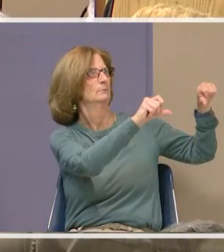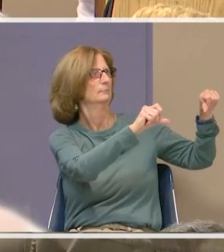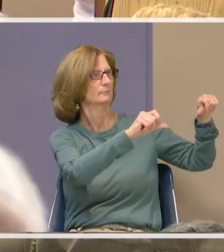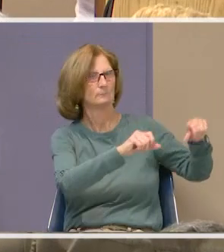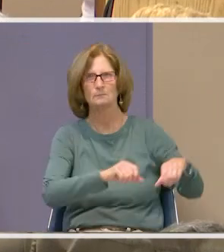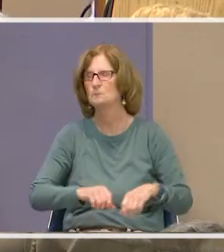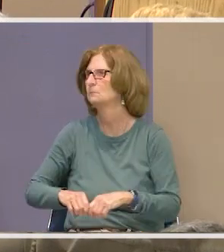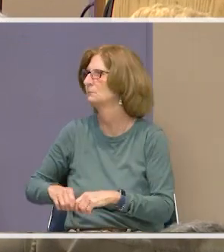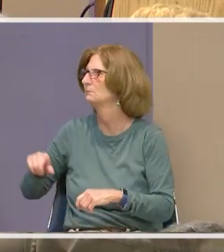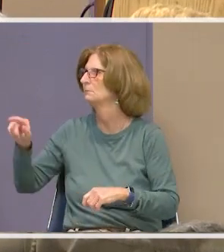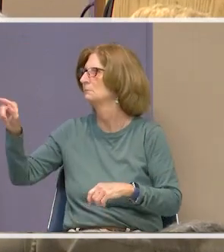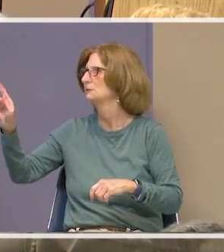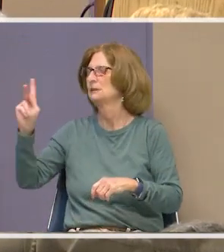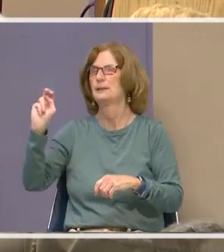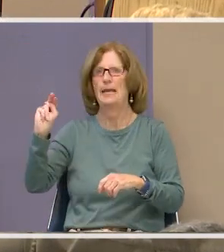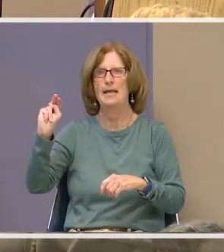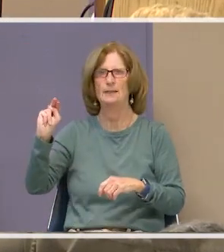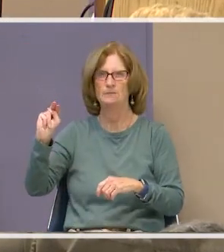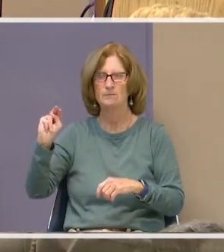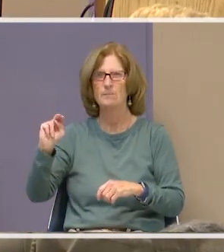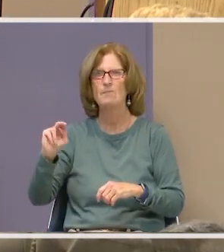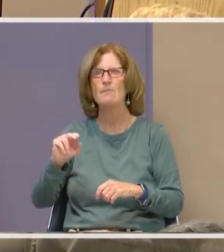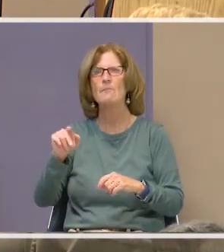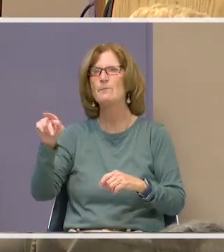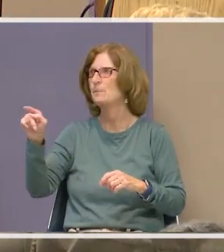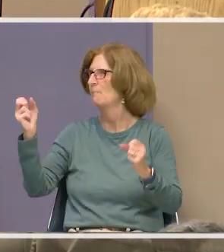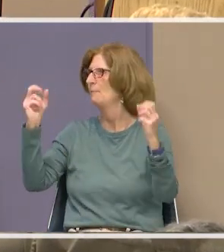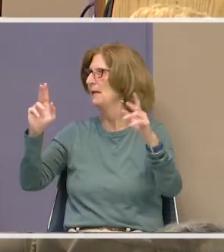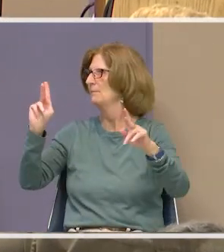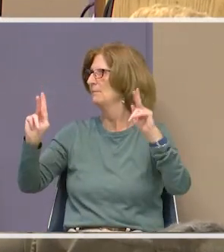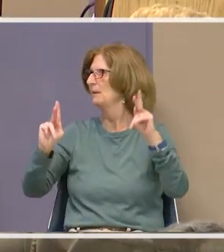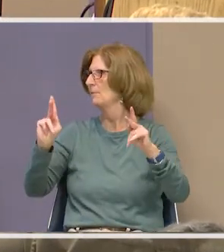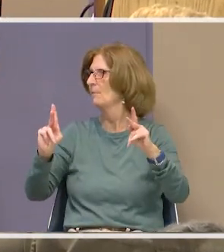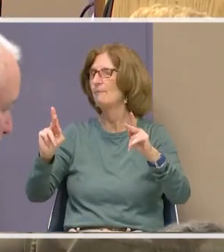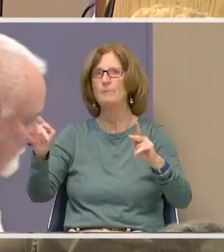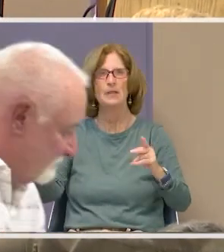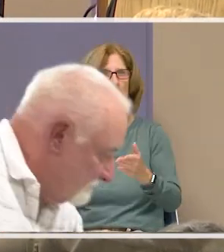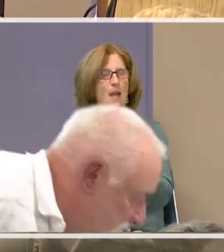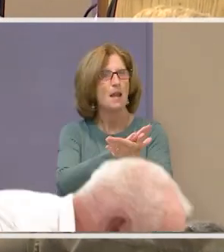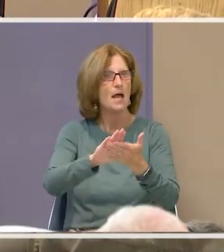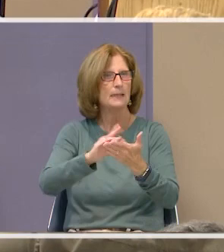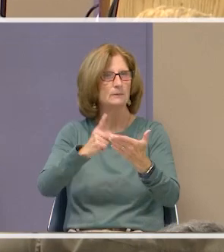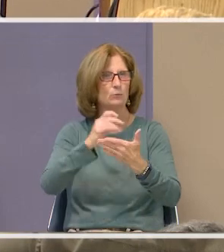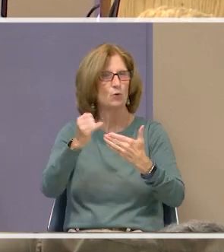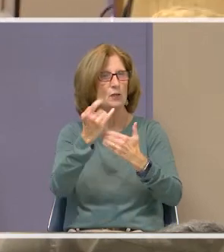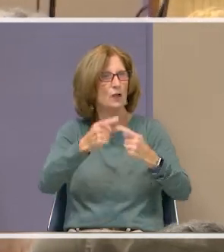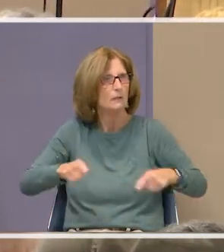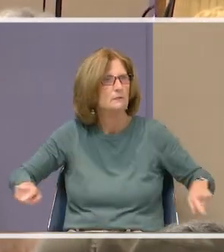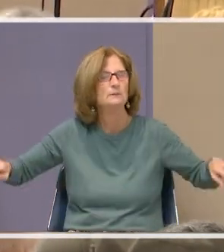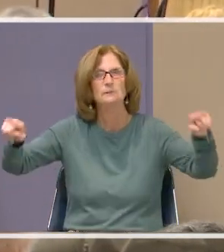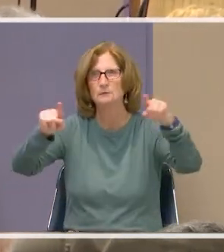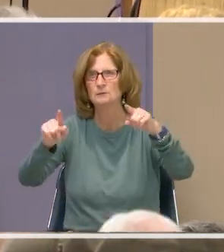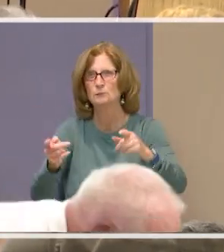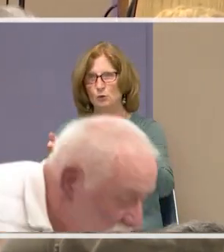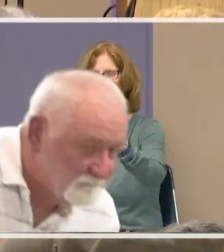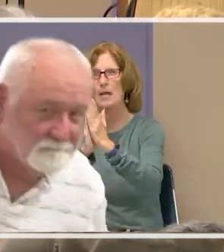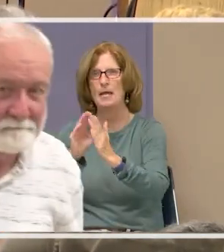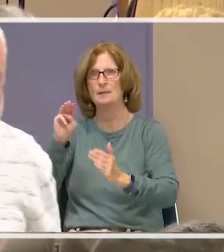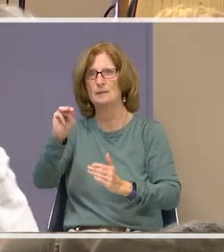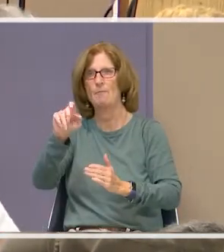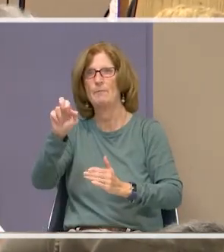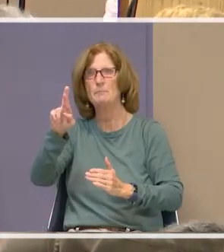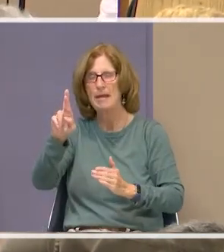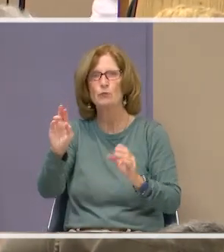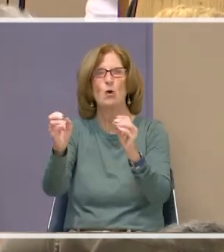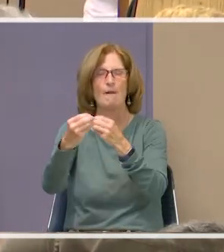Ken Krinsky from Braddock Road. Take a look. I think with all these people here, it would be a nice project to ask the mayor's office, the